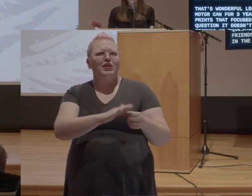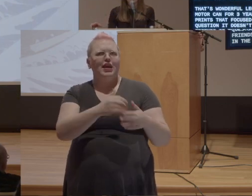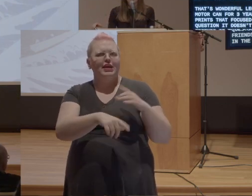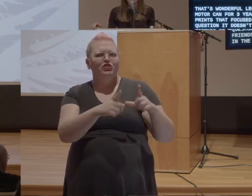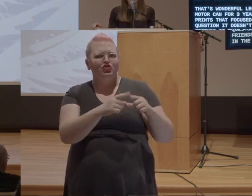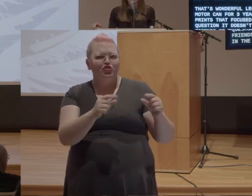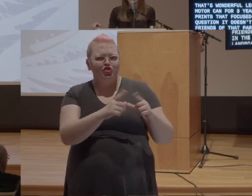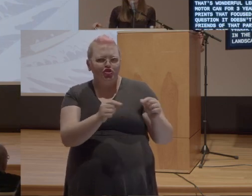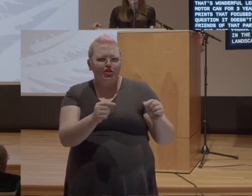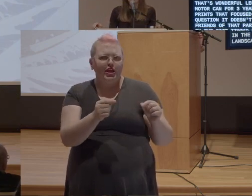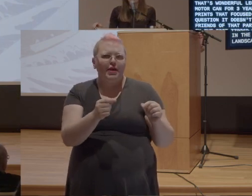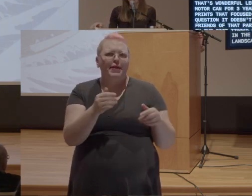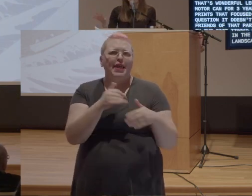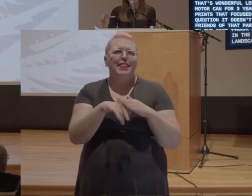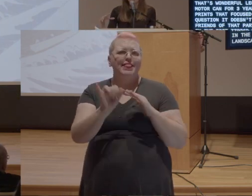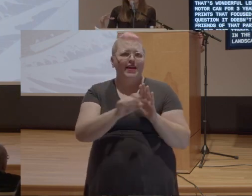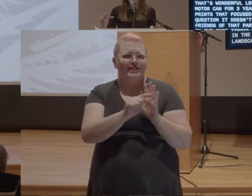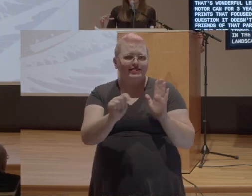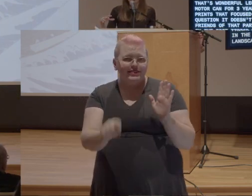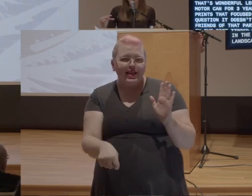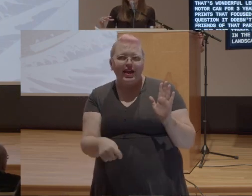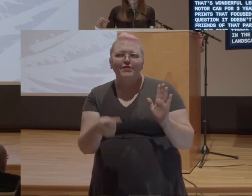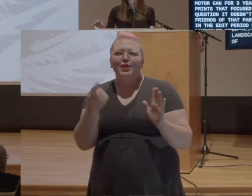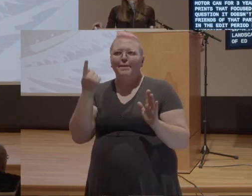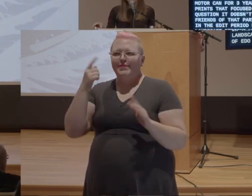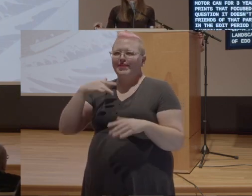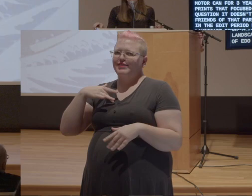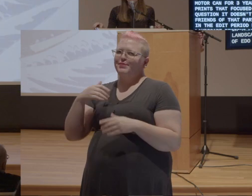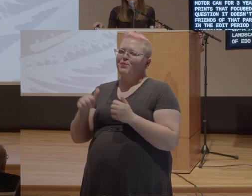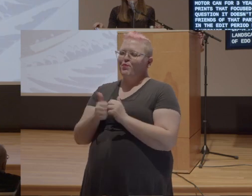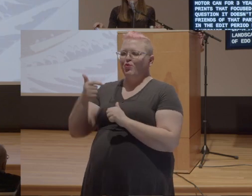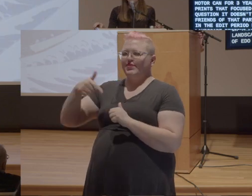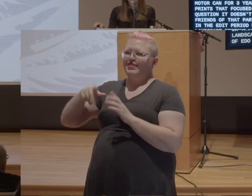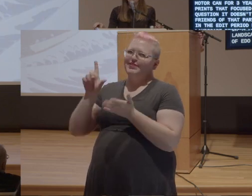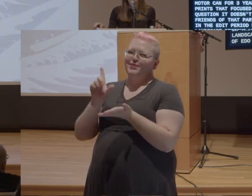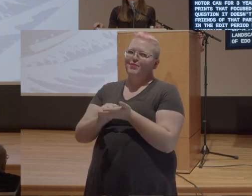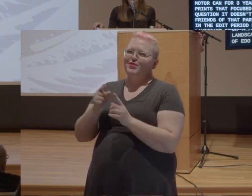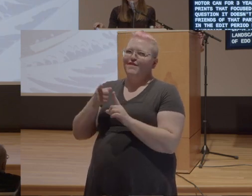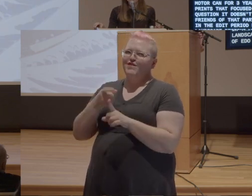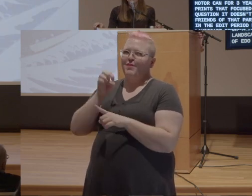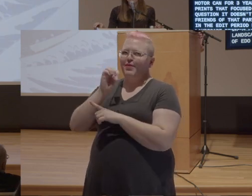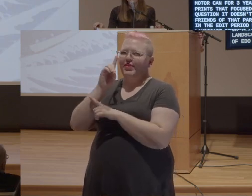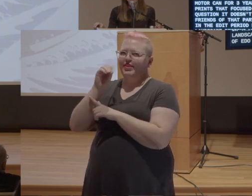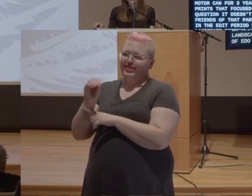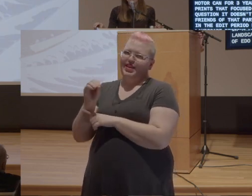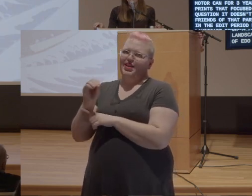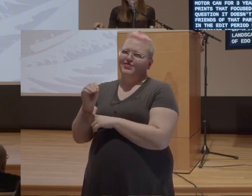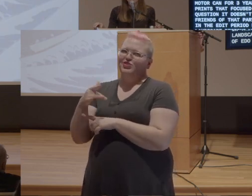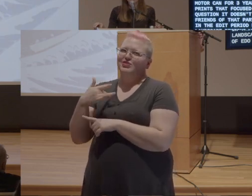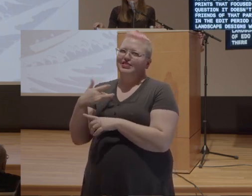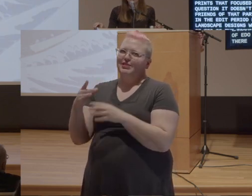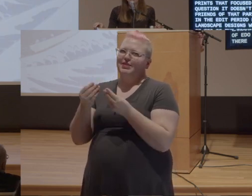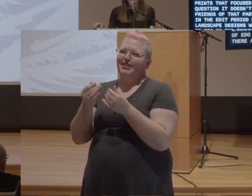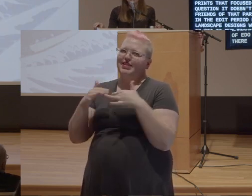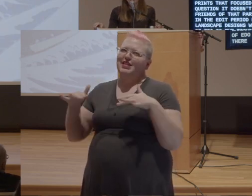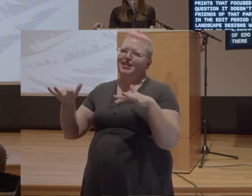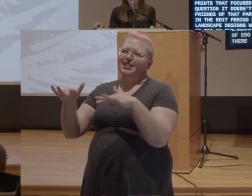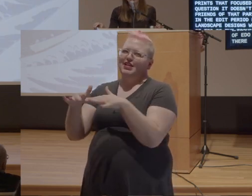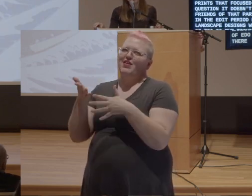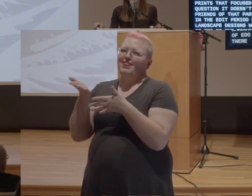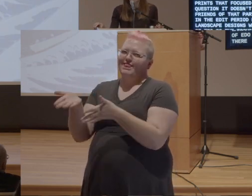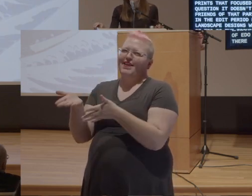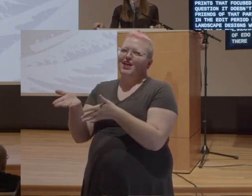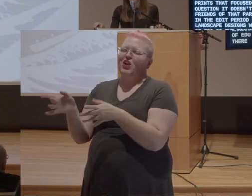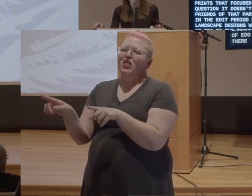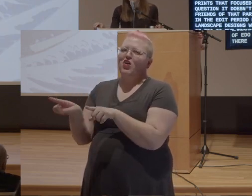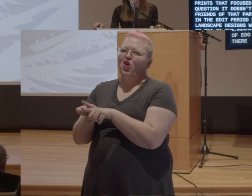landscape designs were made in the capital city of Edo. So the focus tends to be the landscape there and also along the highways. And I